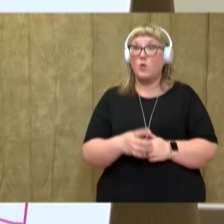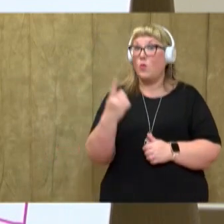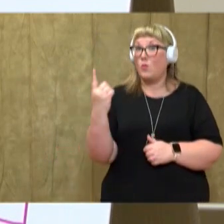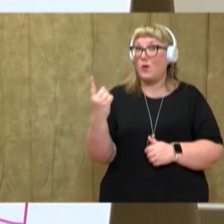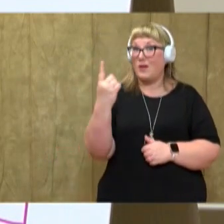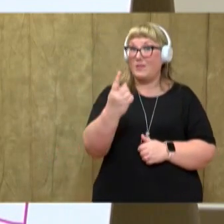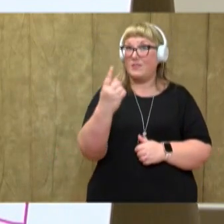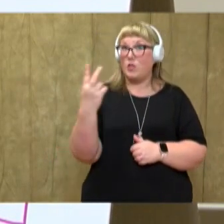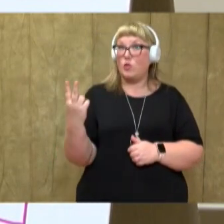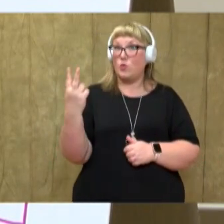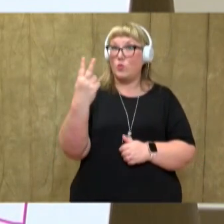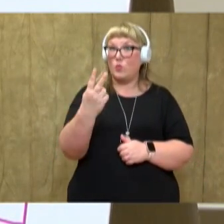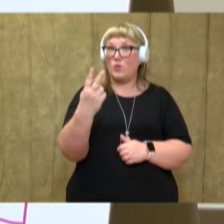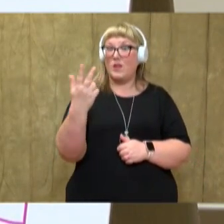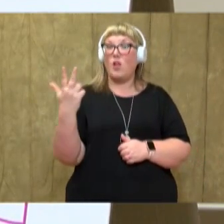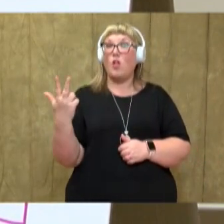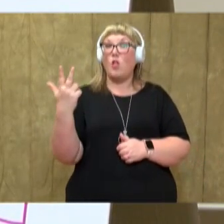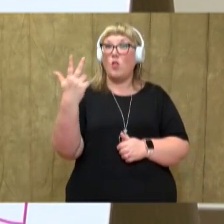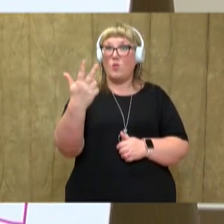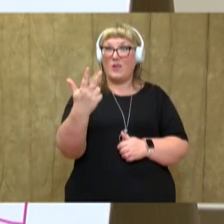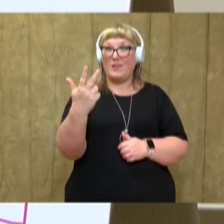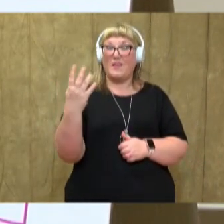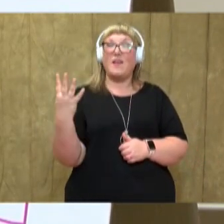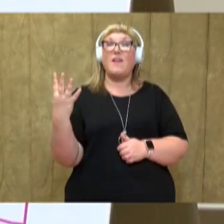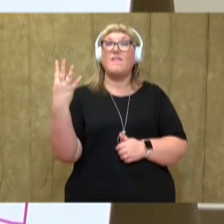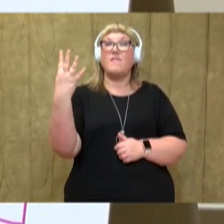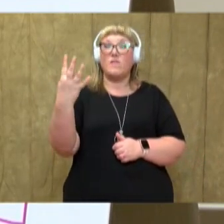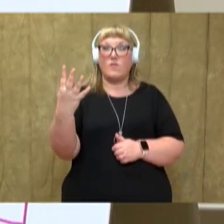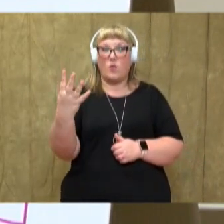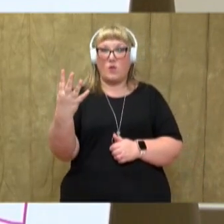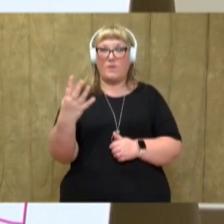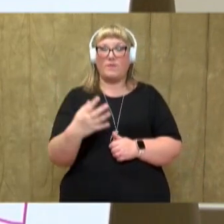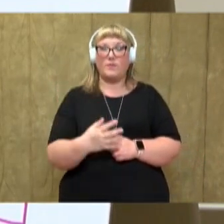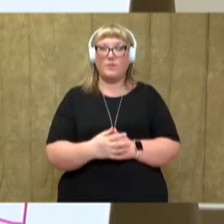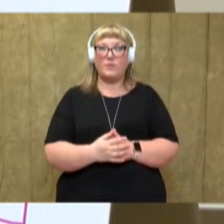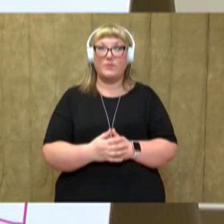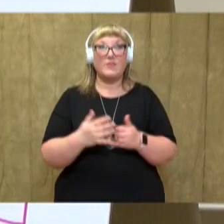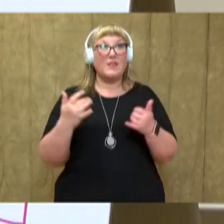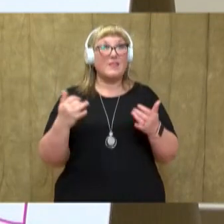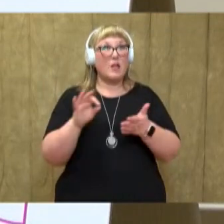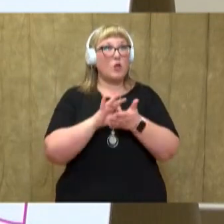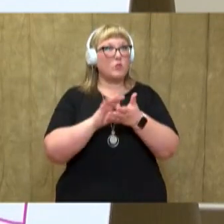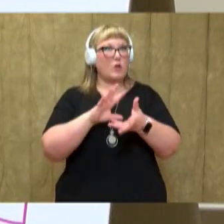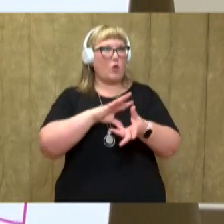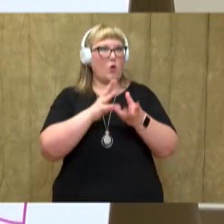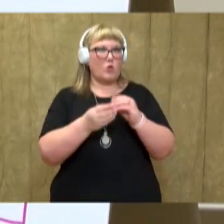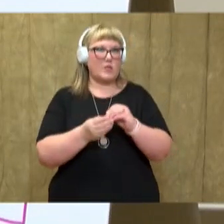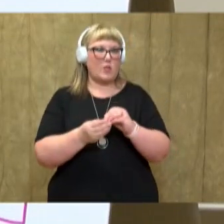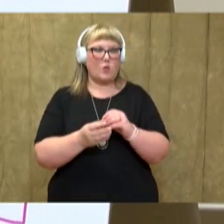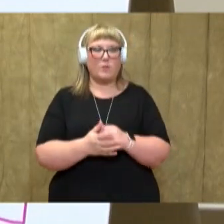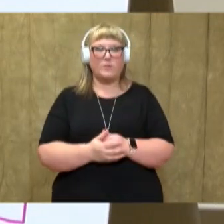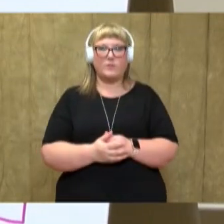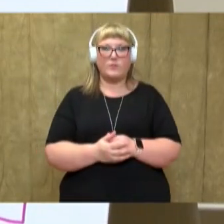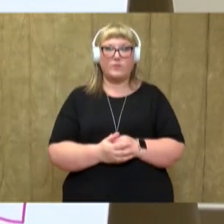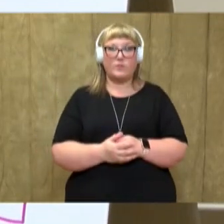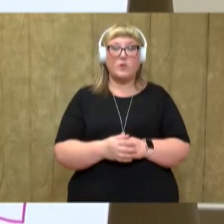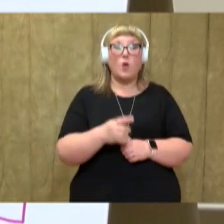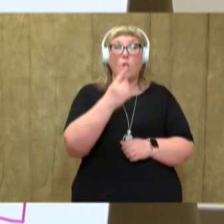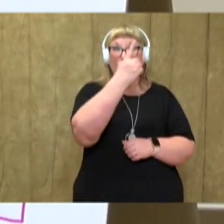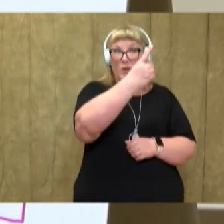1, 2, 3, 4. Now let's count them all together.